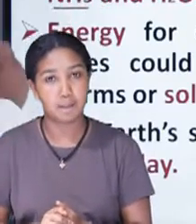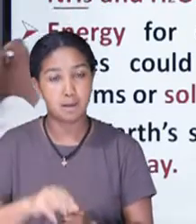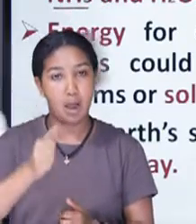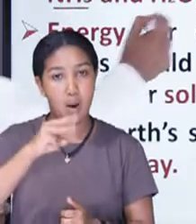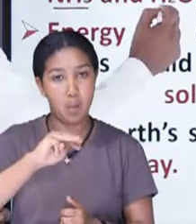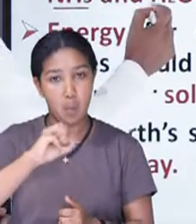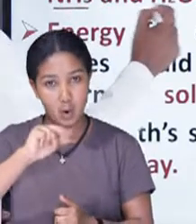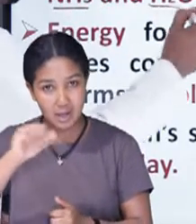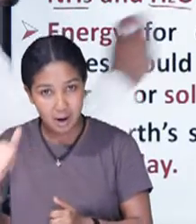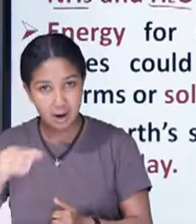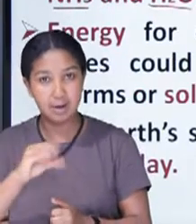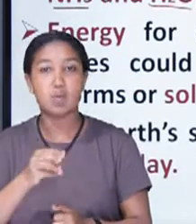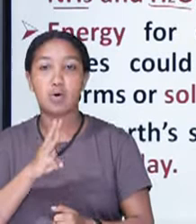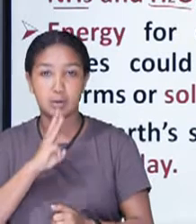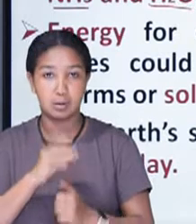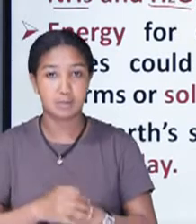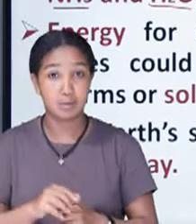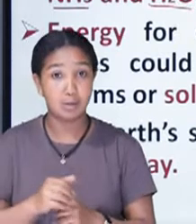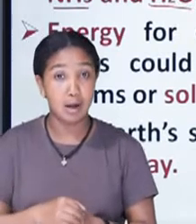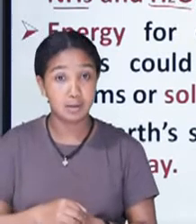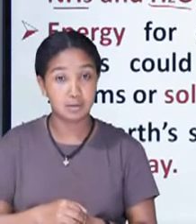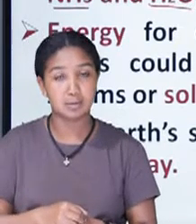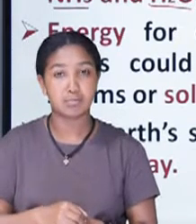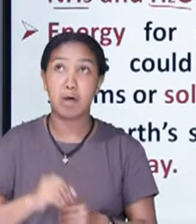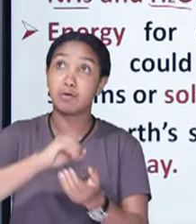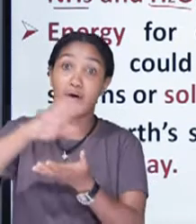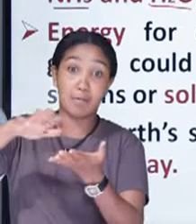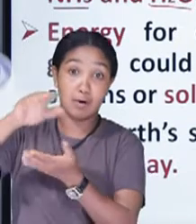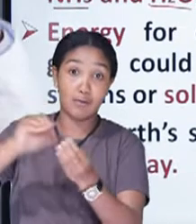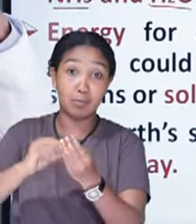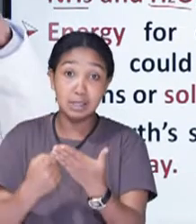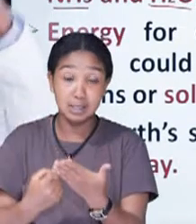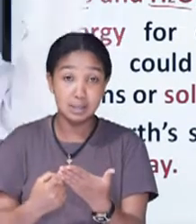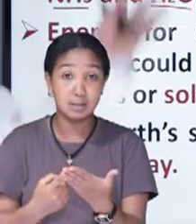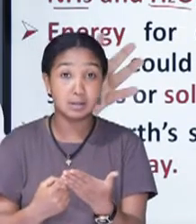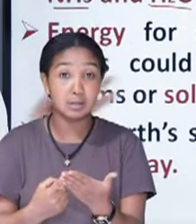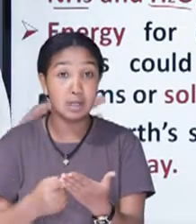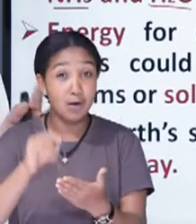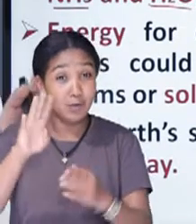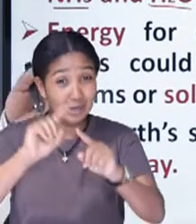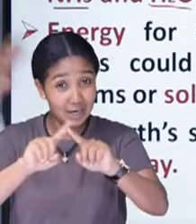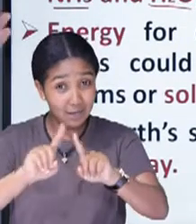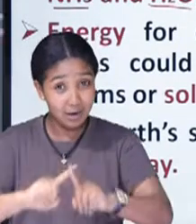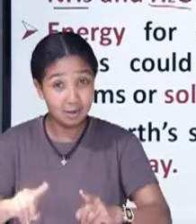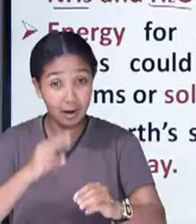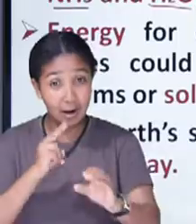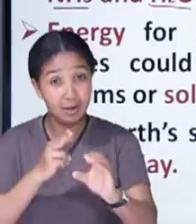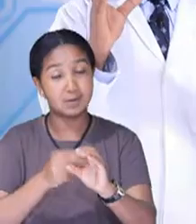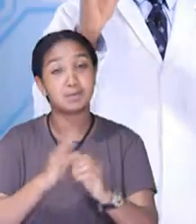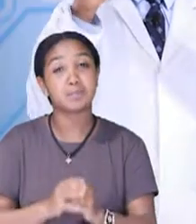ammonia, and water as a vapor form. These 4 different